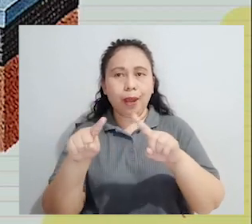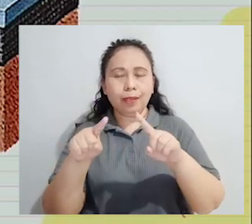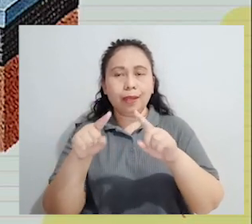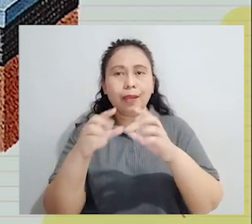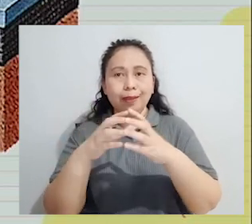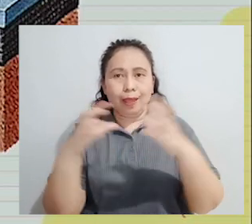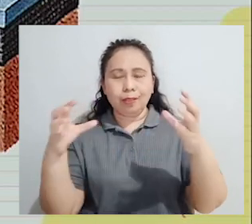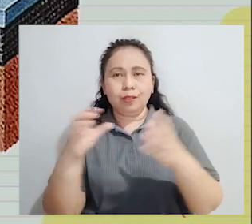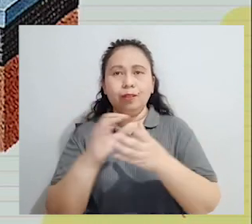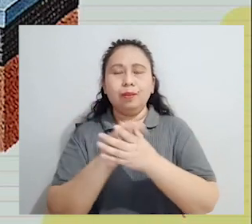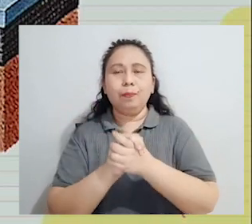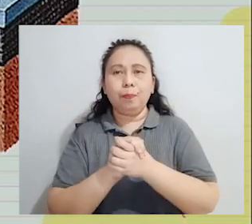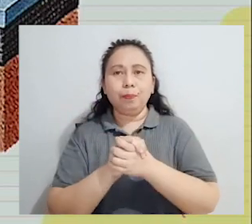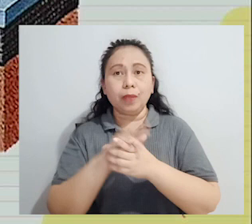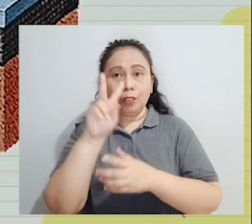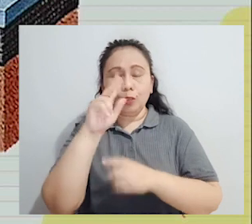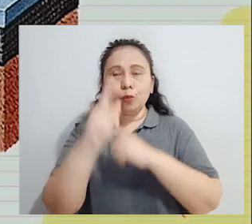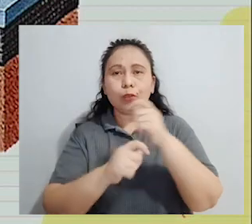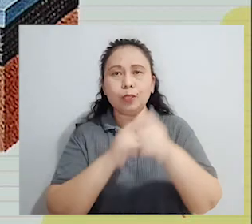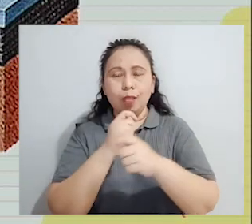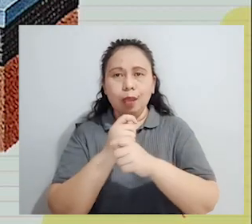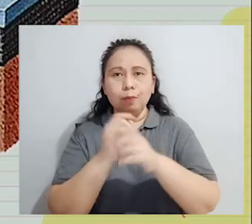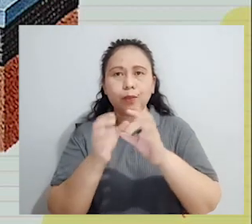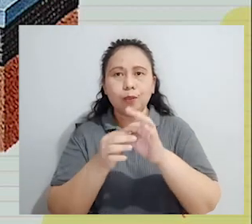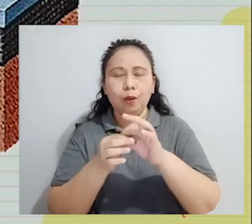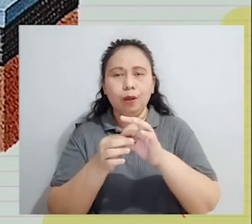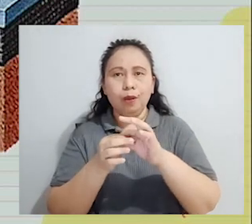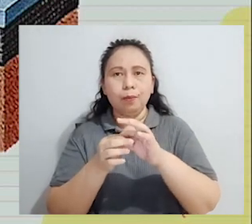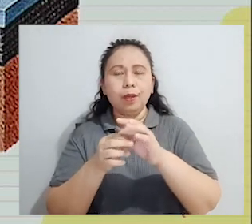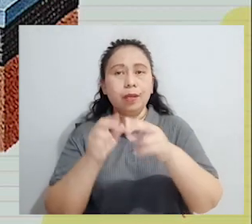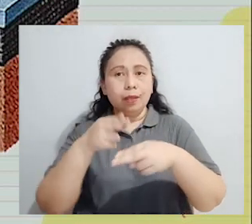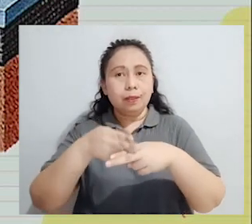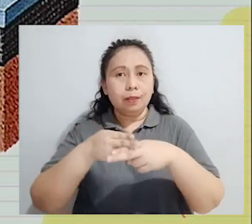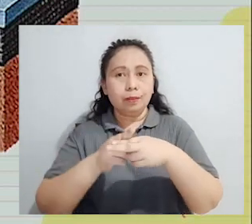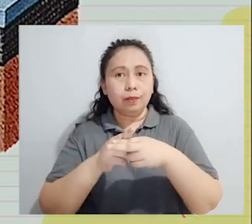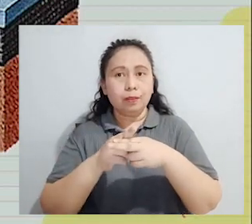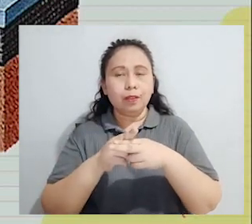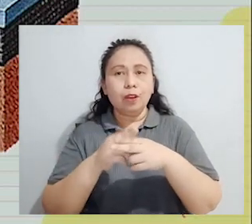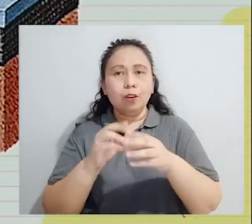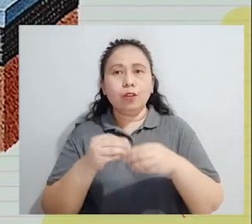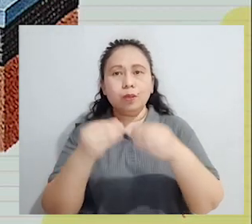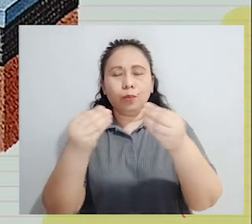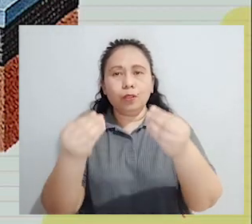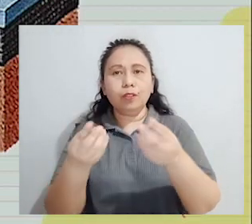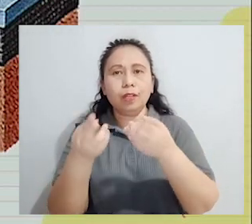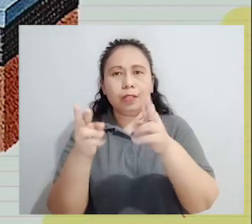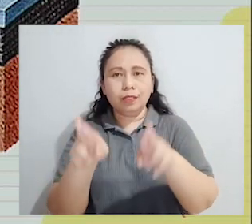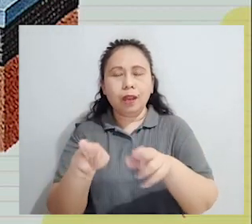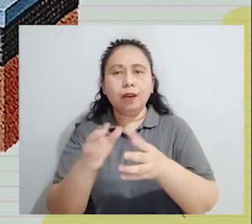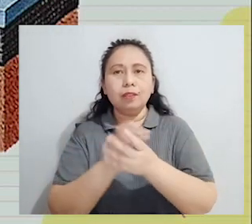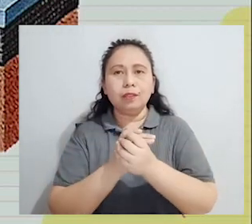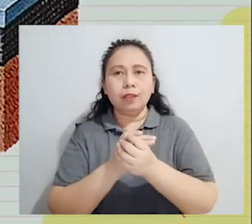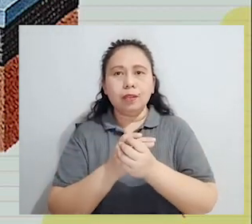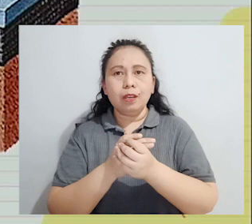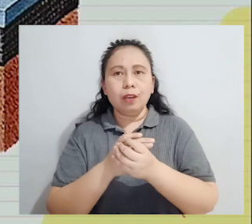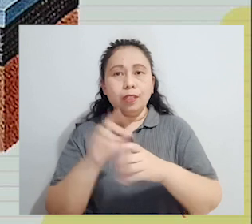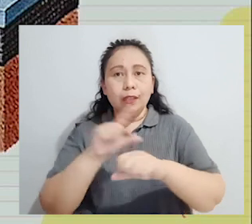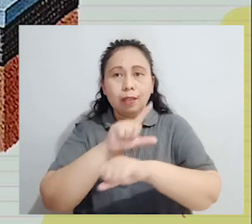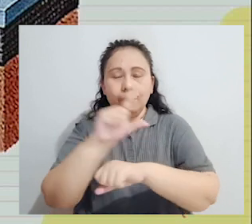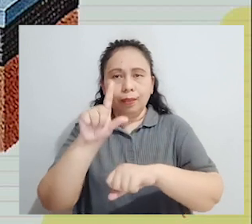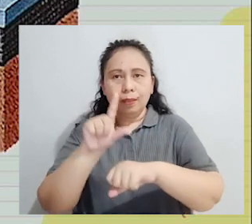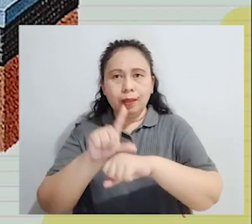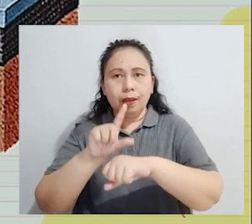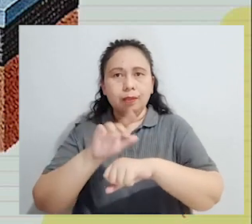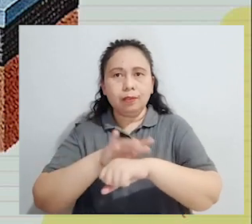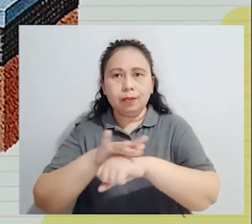These two types of plate thickness and density contribute to the outcomes or results in the topography of